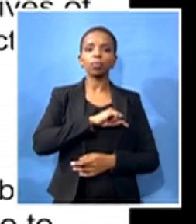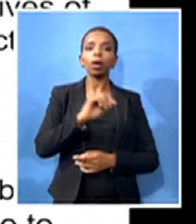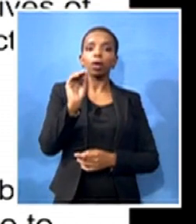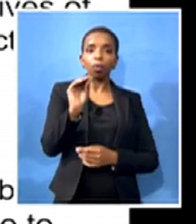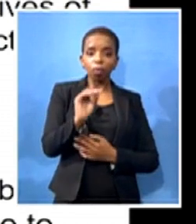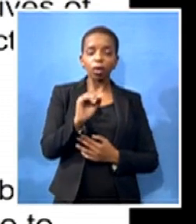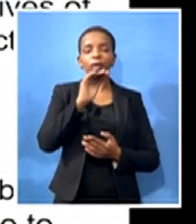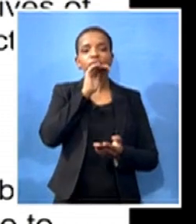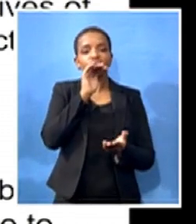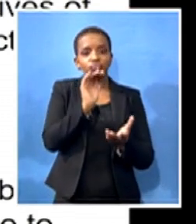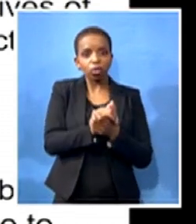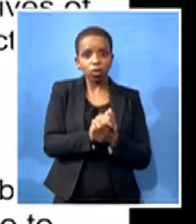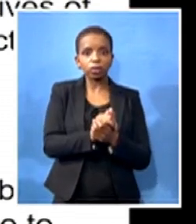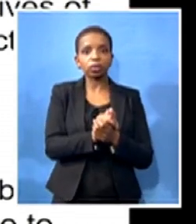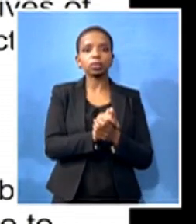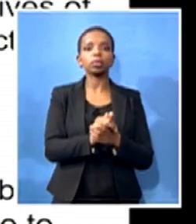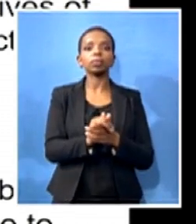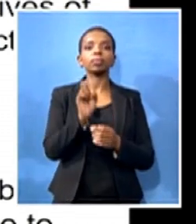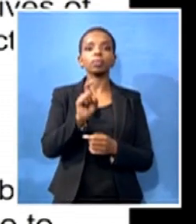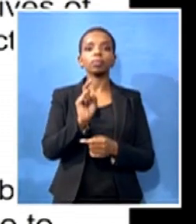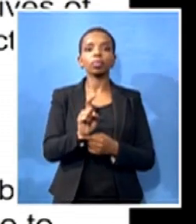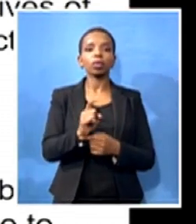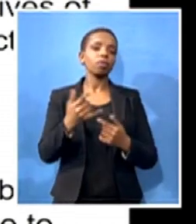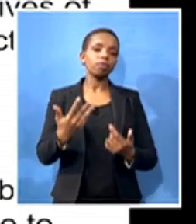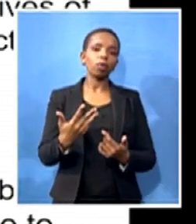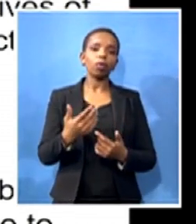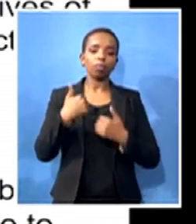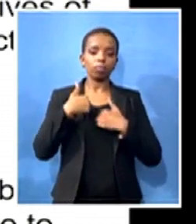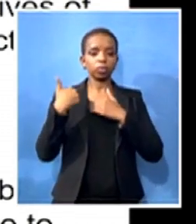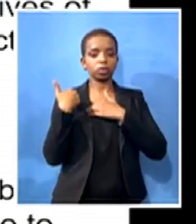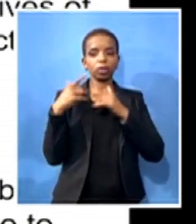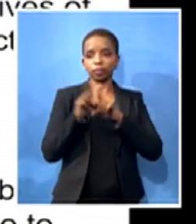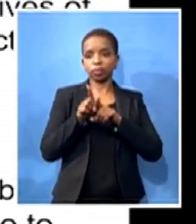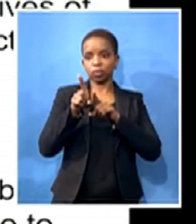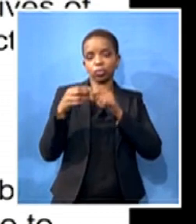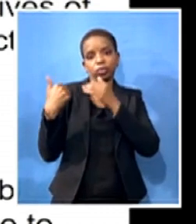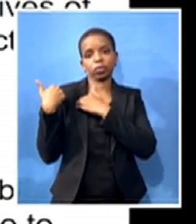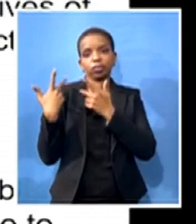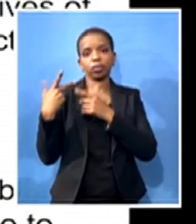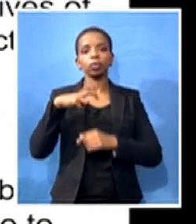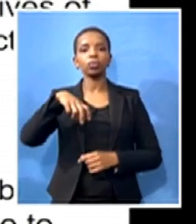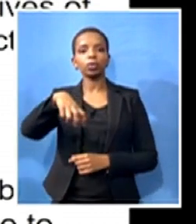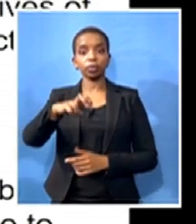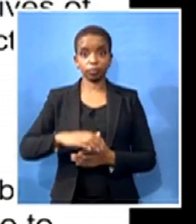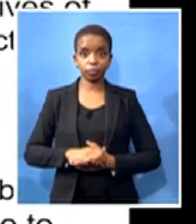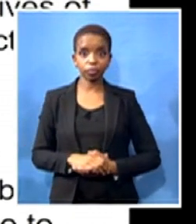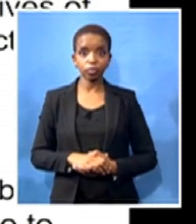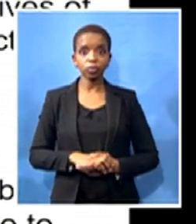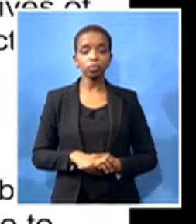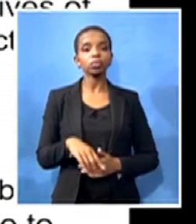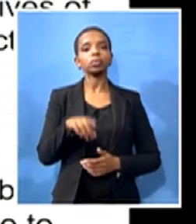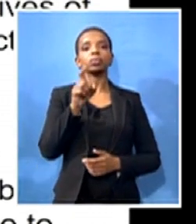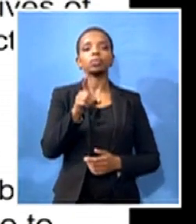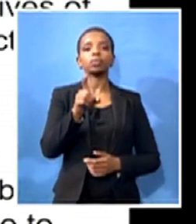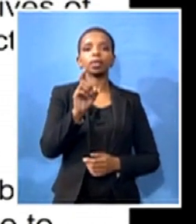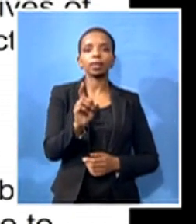I'm safe, you're safe, and altruism. And this can strengthen the fight against COVID,